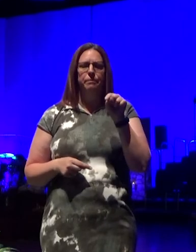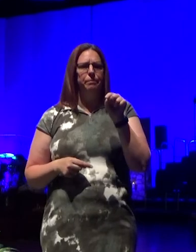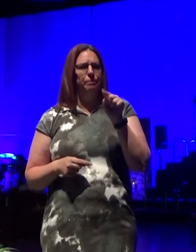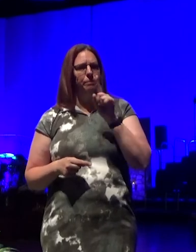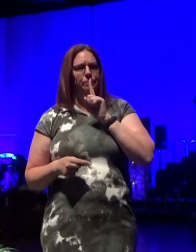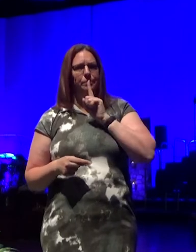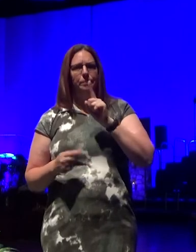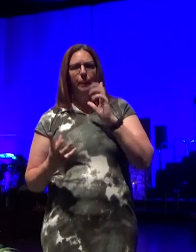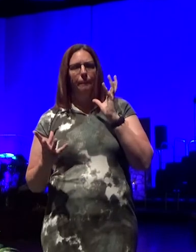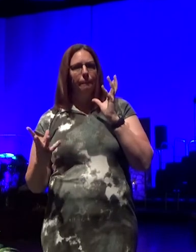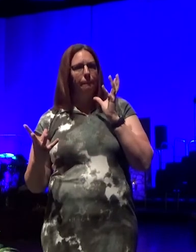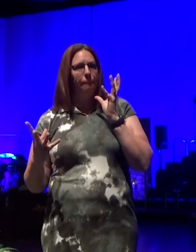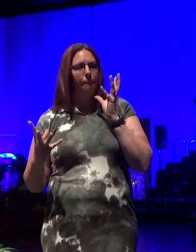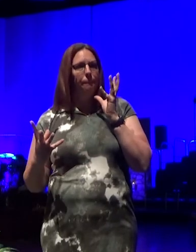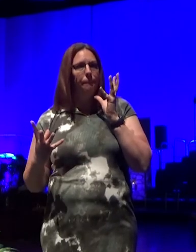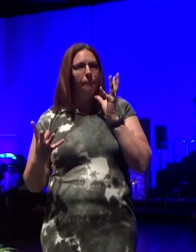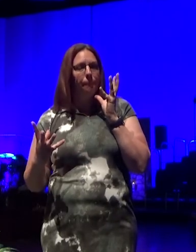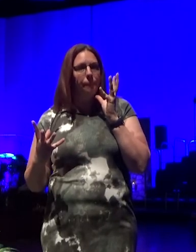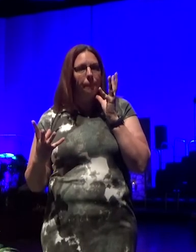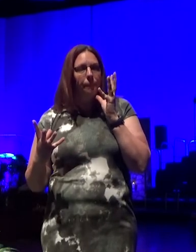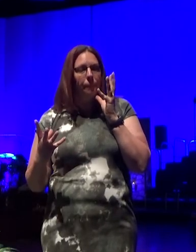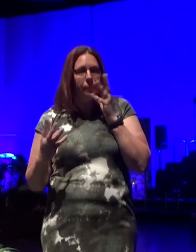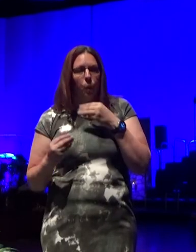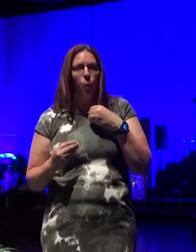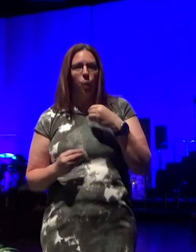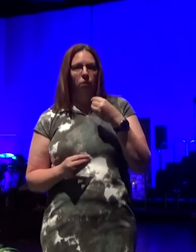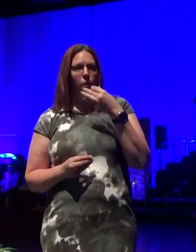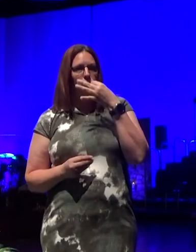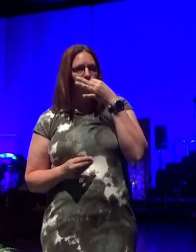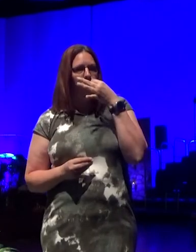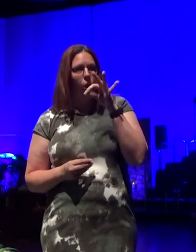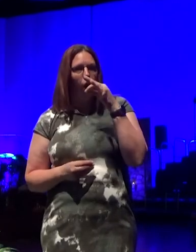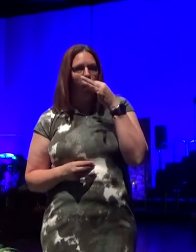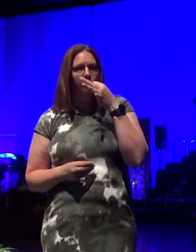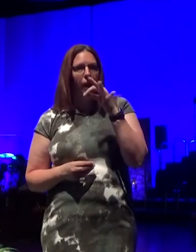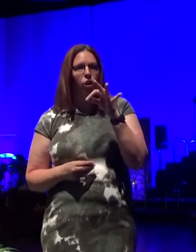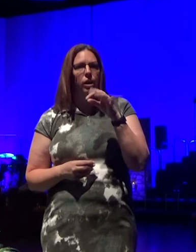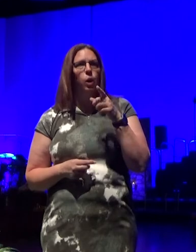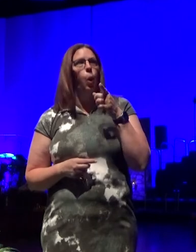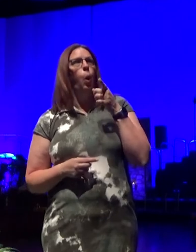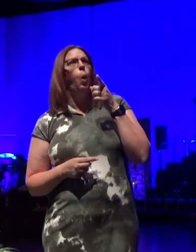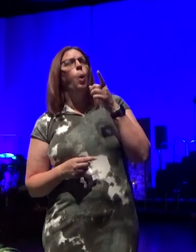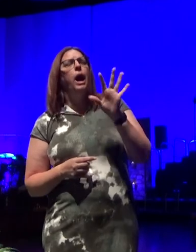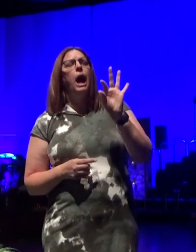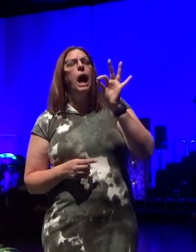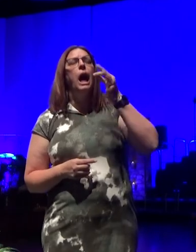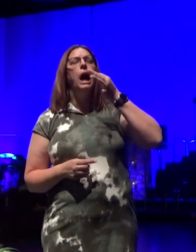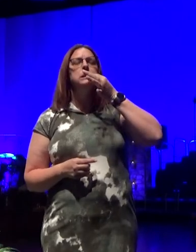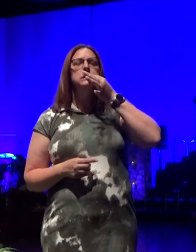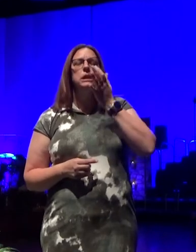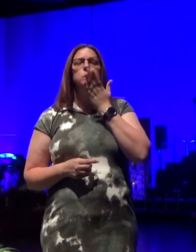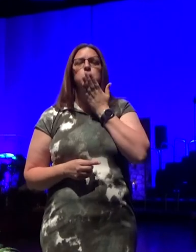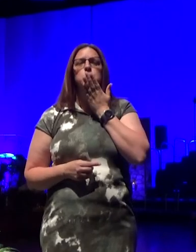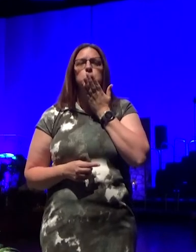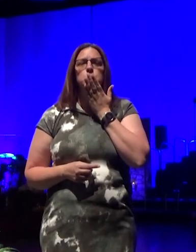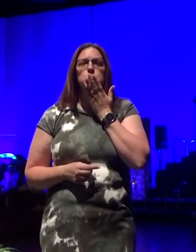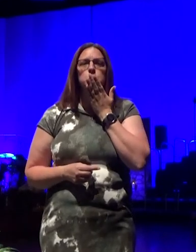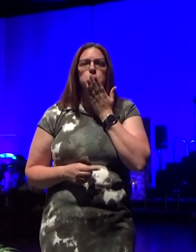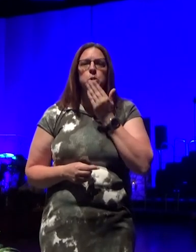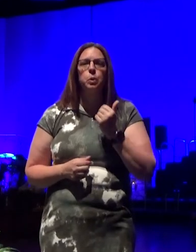strawberry he had ever seen. How sweet it tasted. That's the end of the